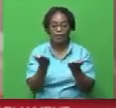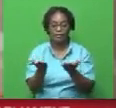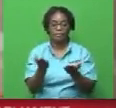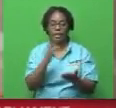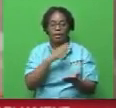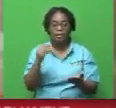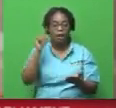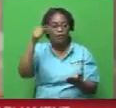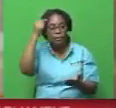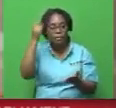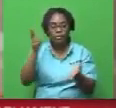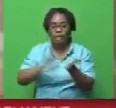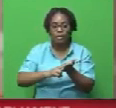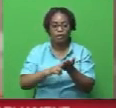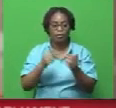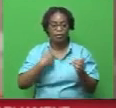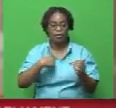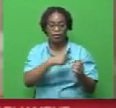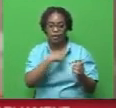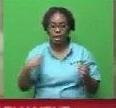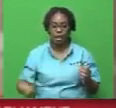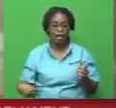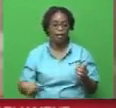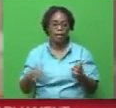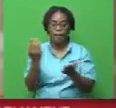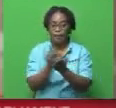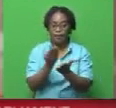construction of the facility. The government will provide the funding for the project.